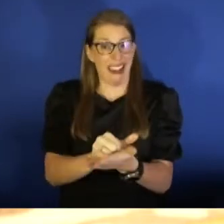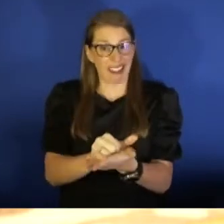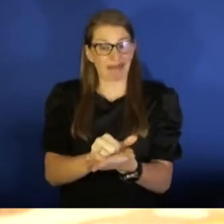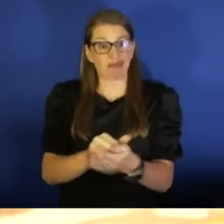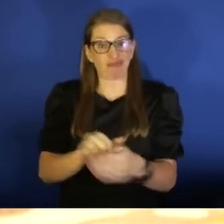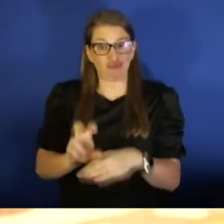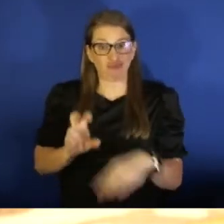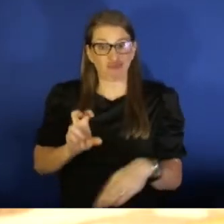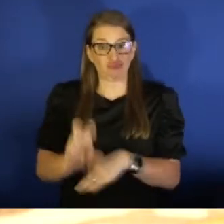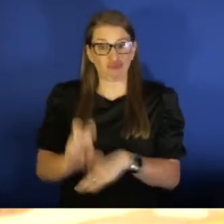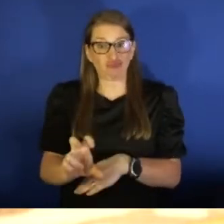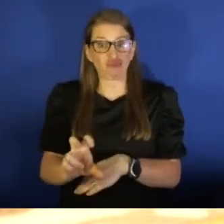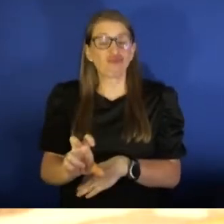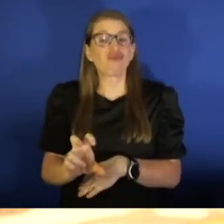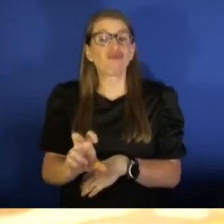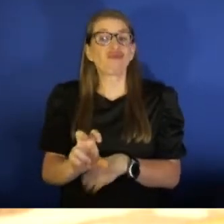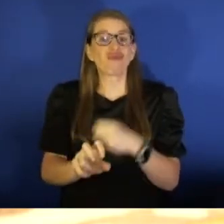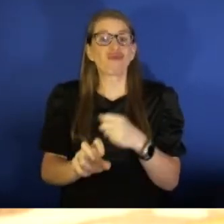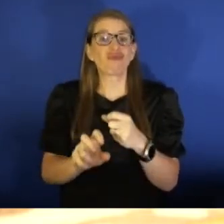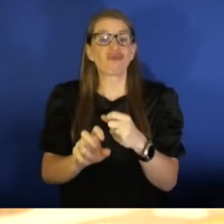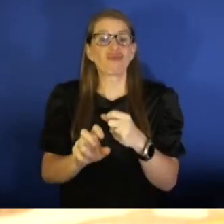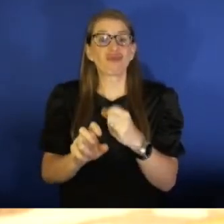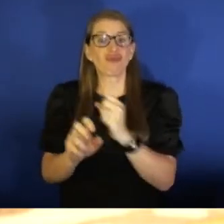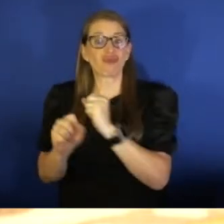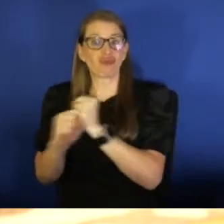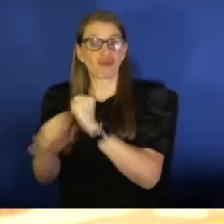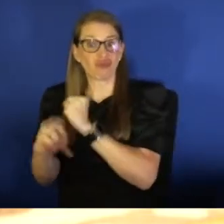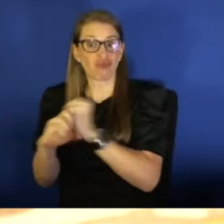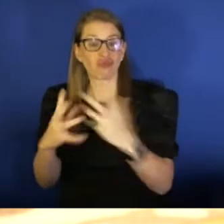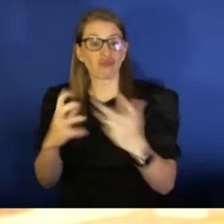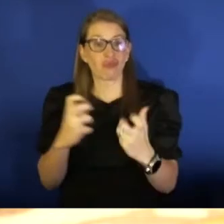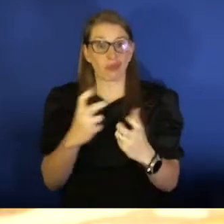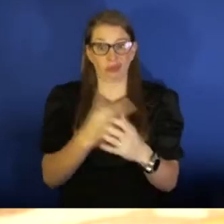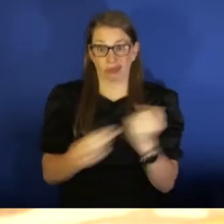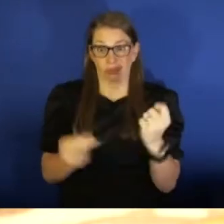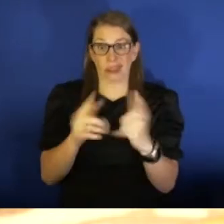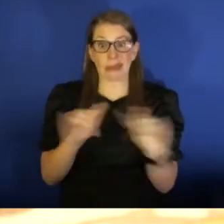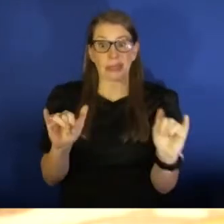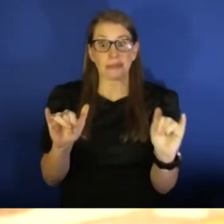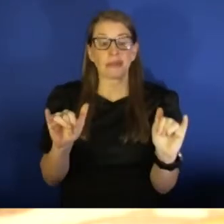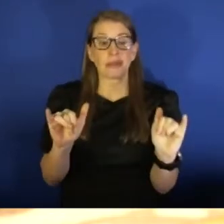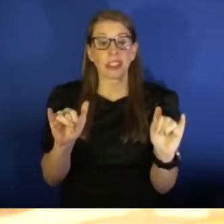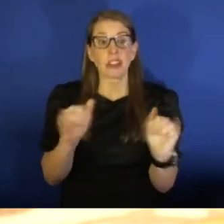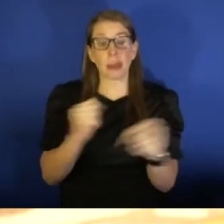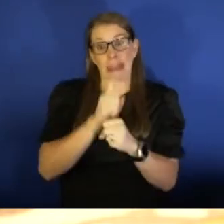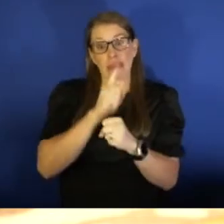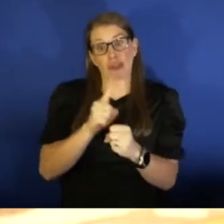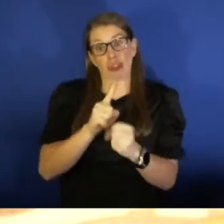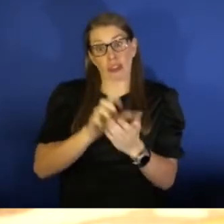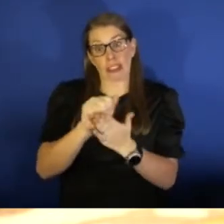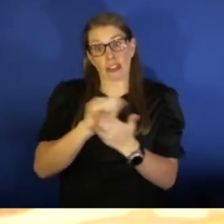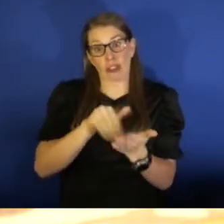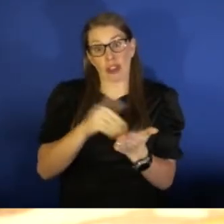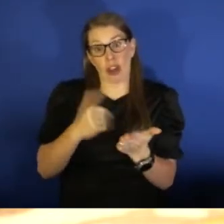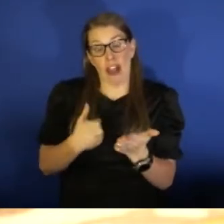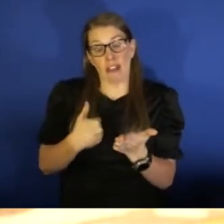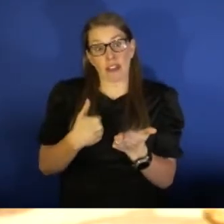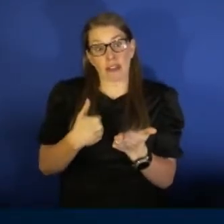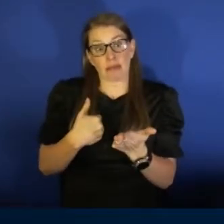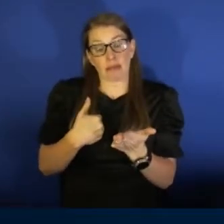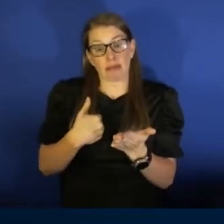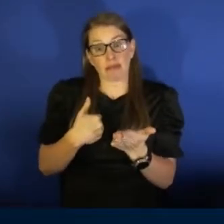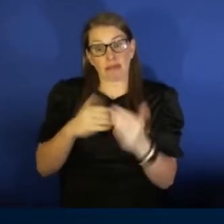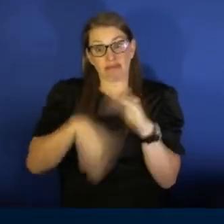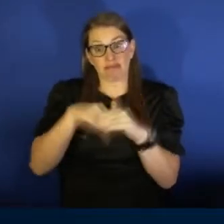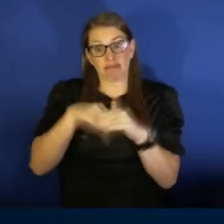that cancer centers have the adequate resources to do the best possible job that they can. Dr.